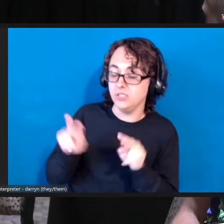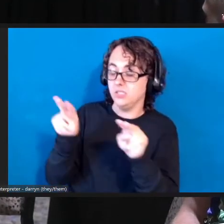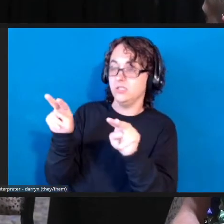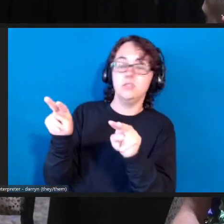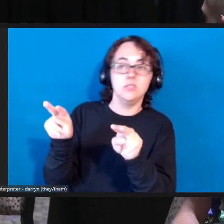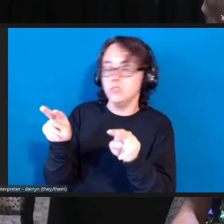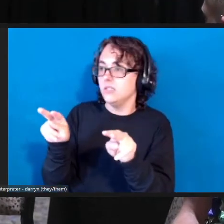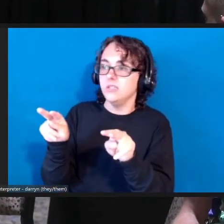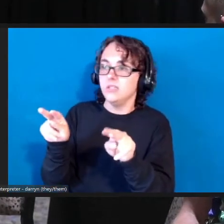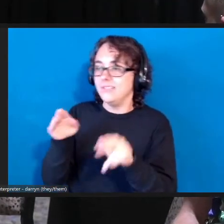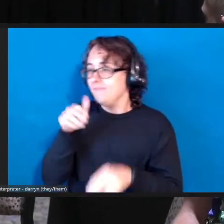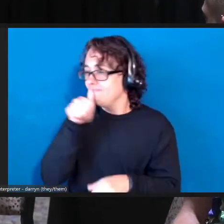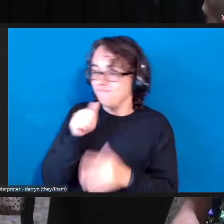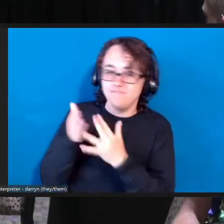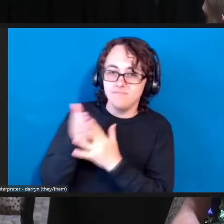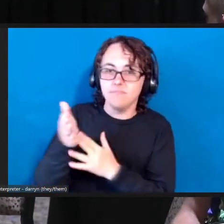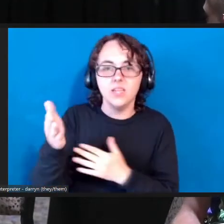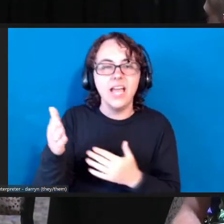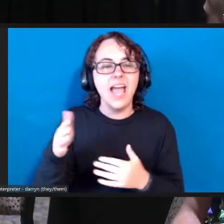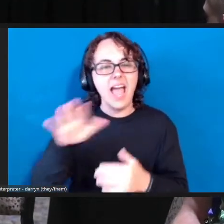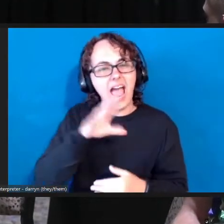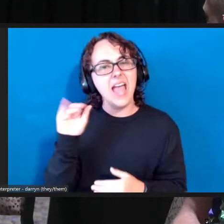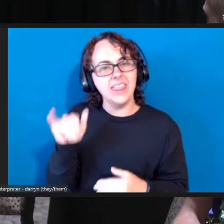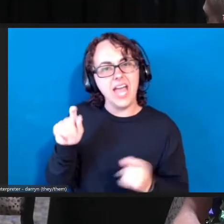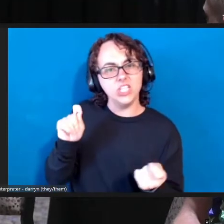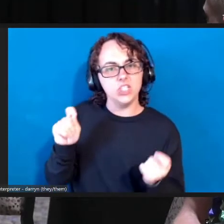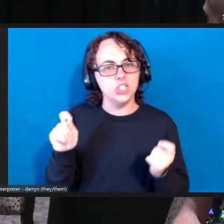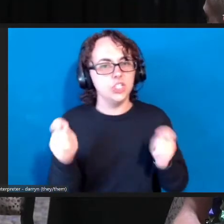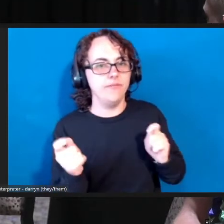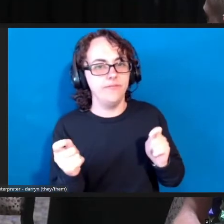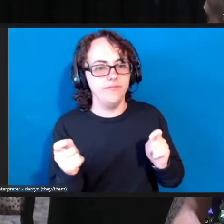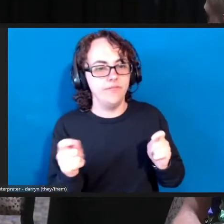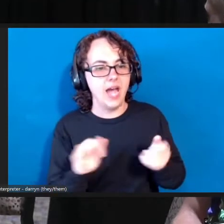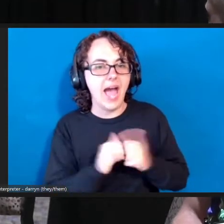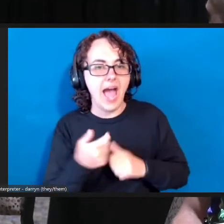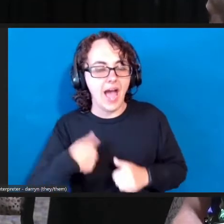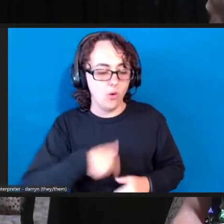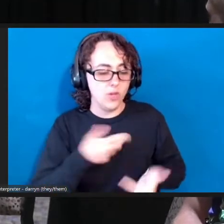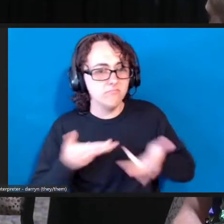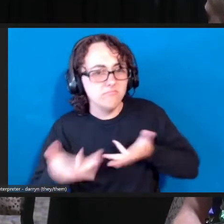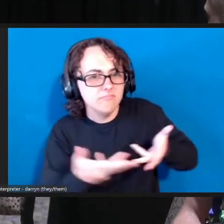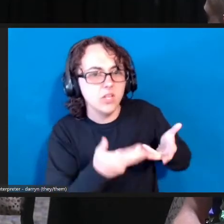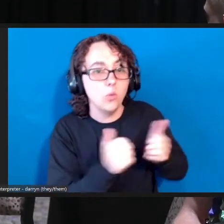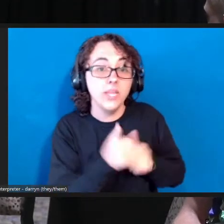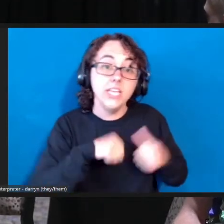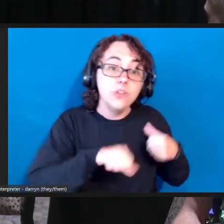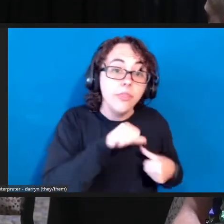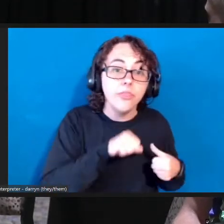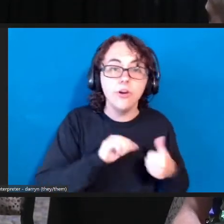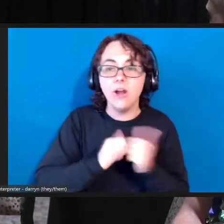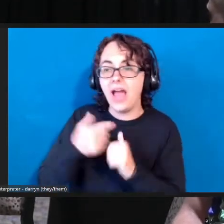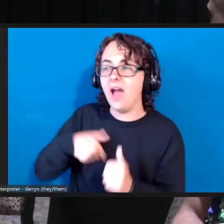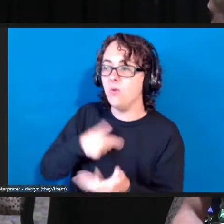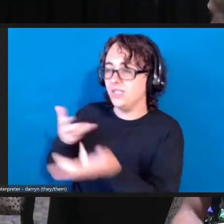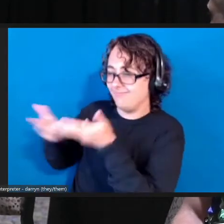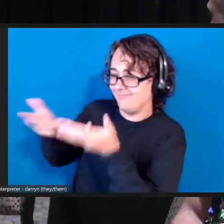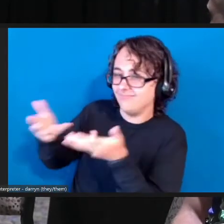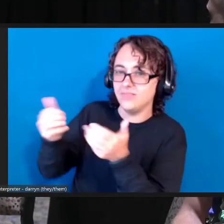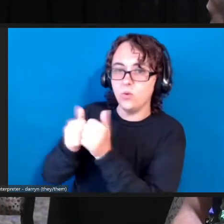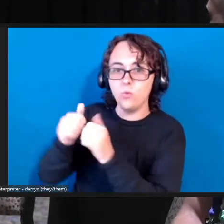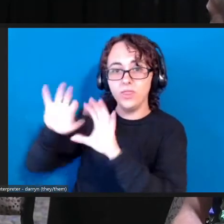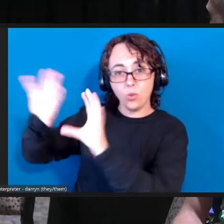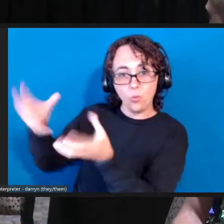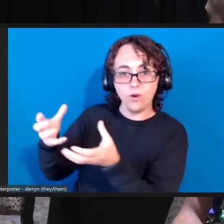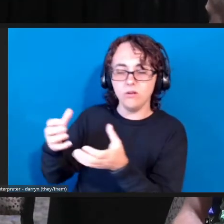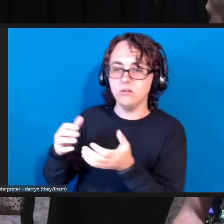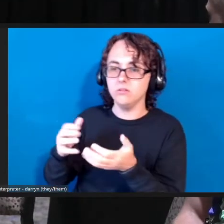There's shifts in the way we talk to each other, to the world, to different people. And all of that creates like a